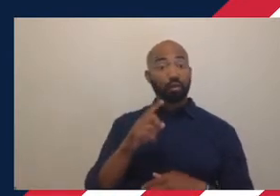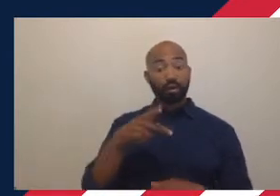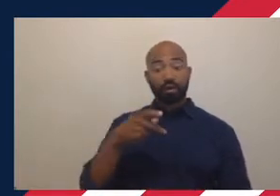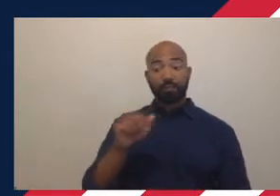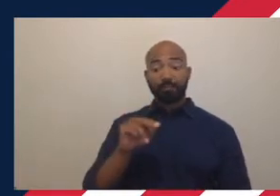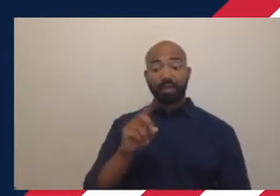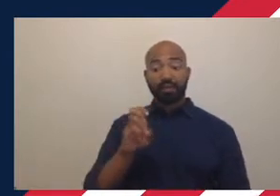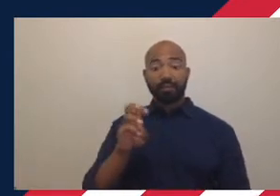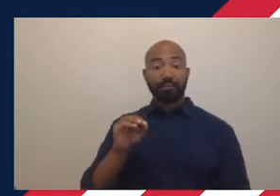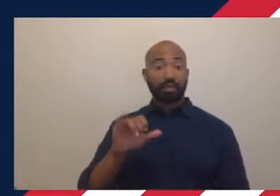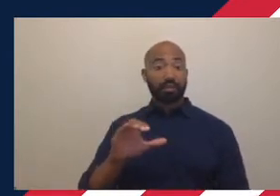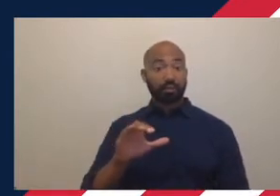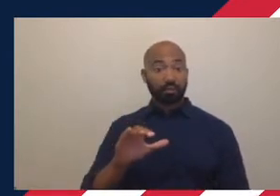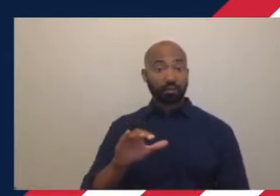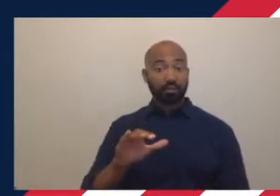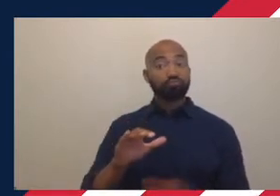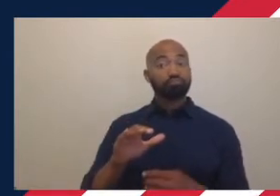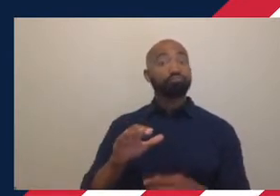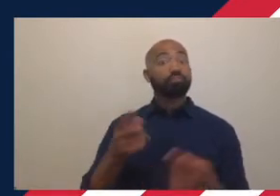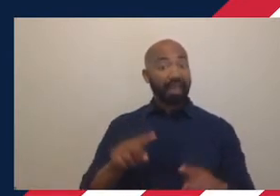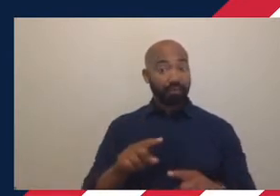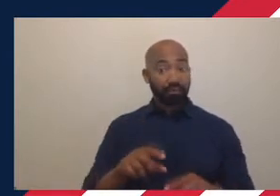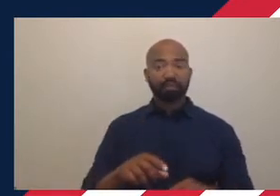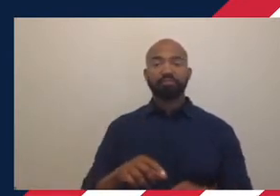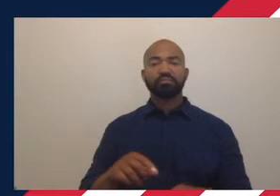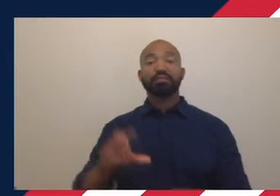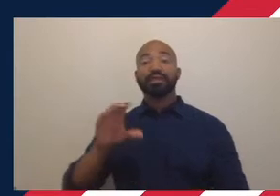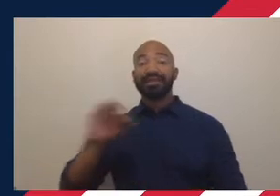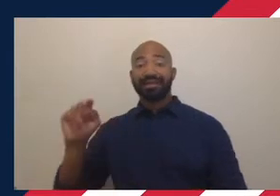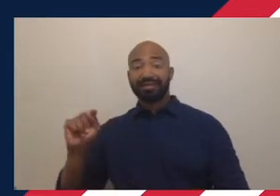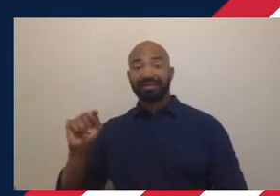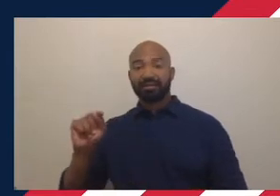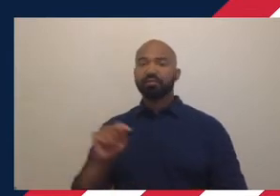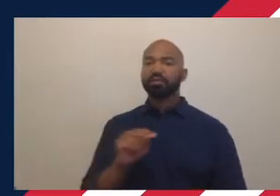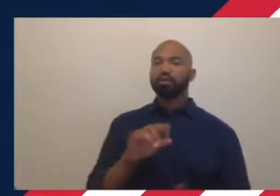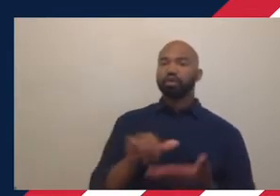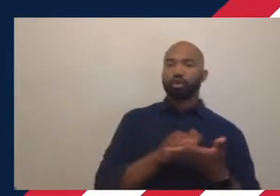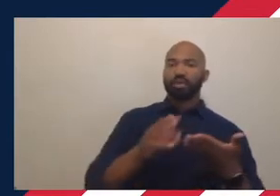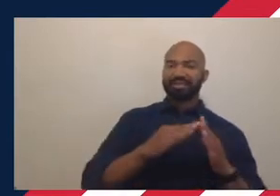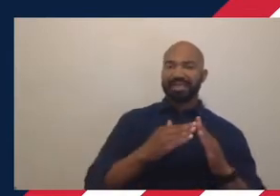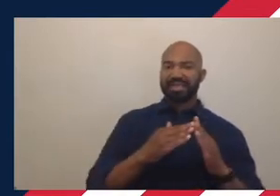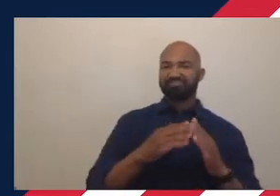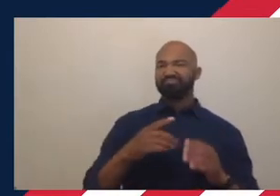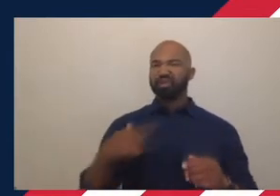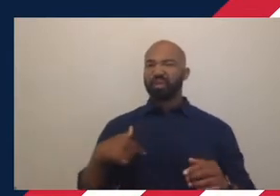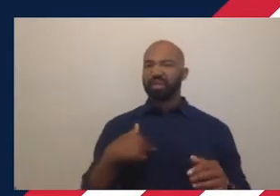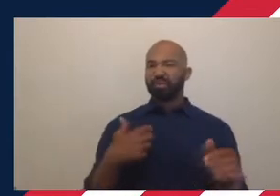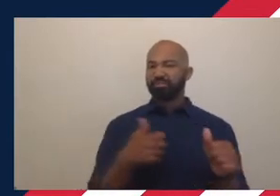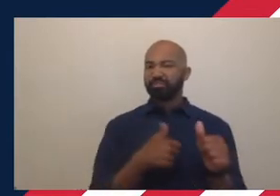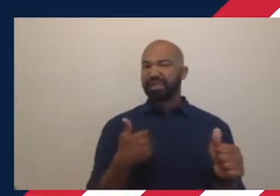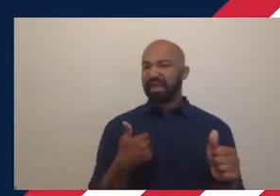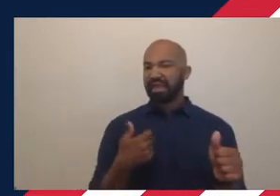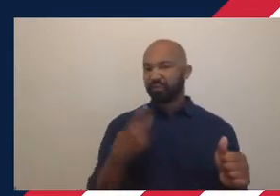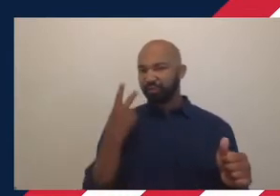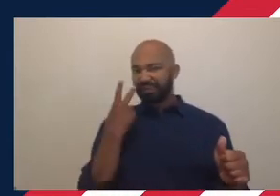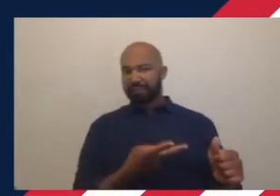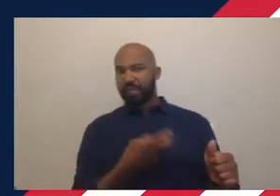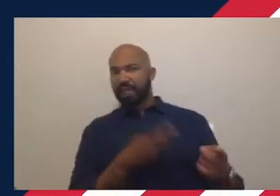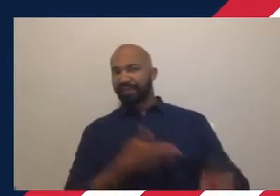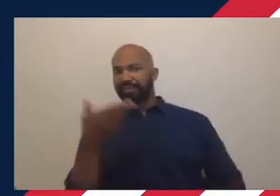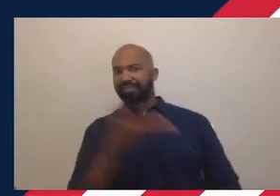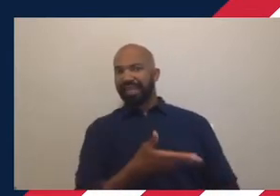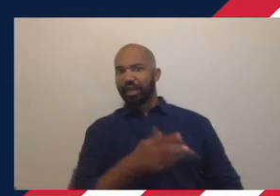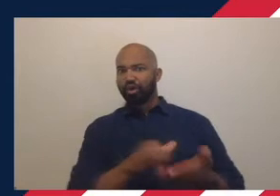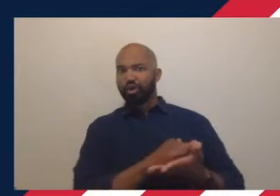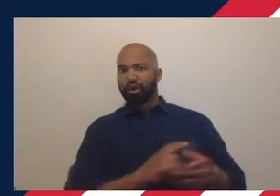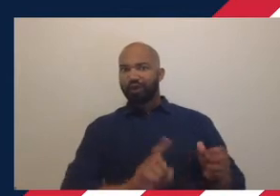New York City. So having seen what they went through, UConn Health, we were very fortunate that they were